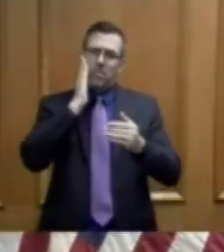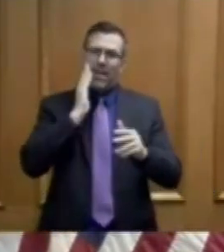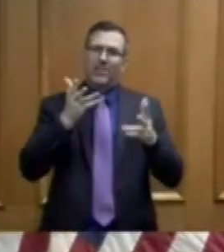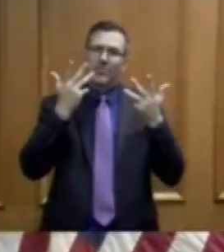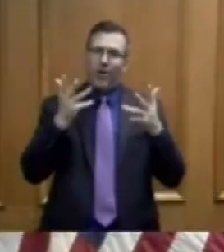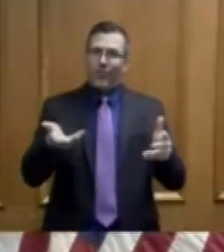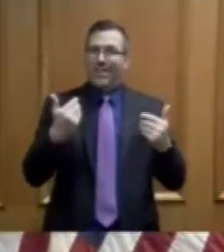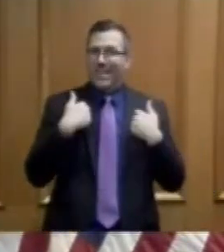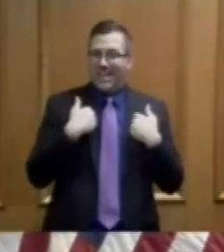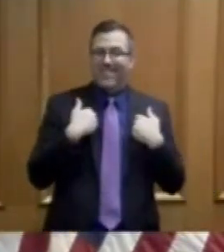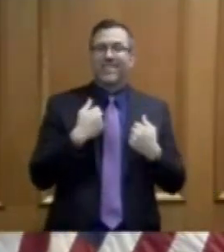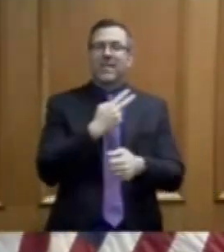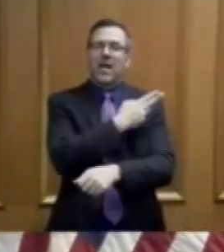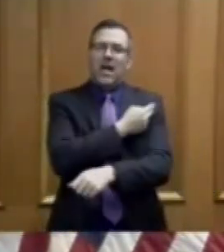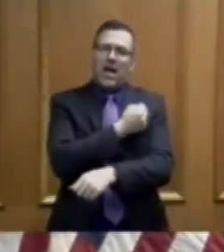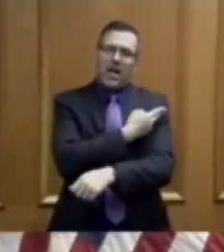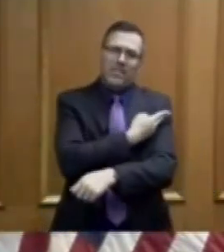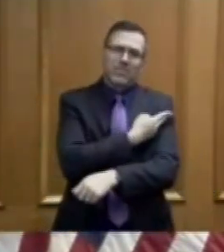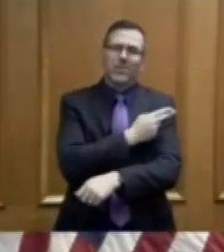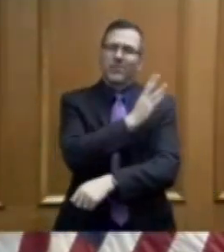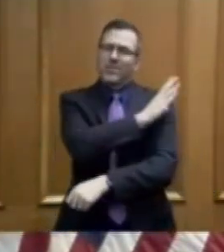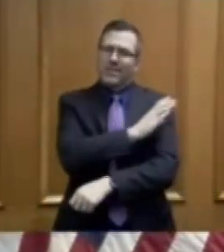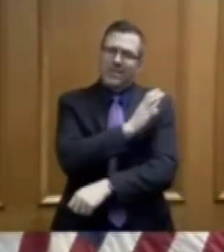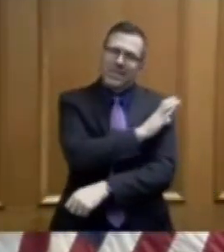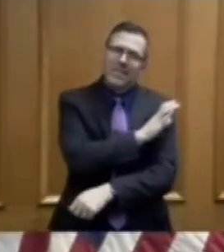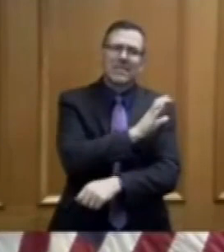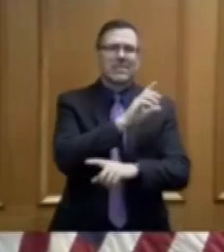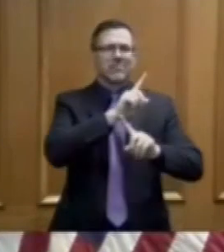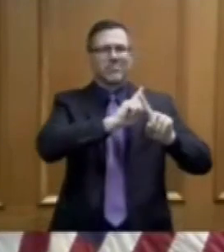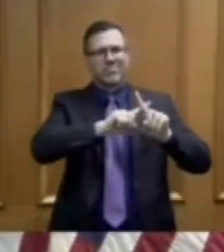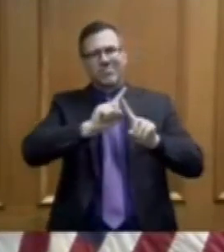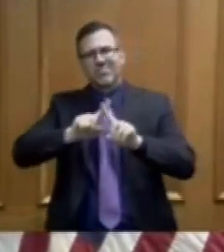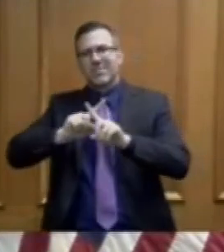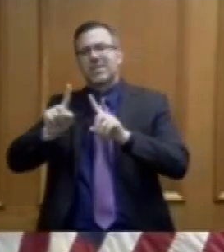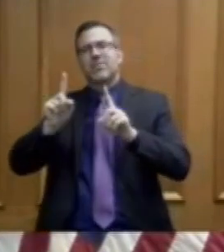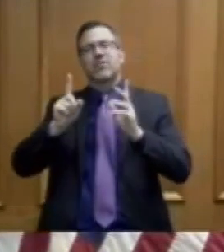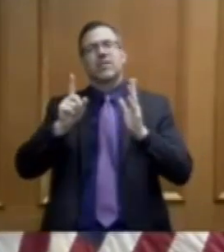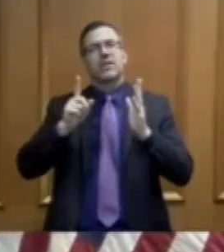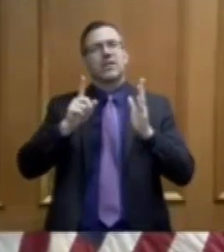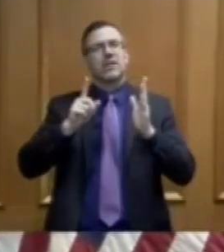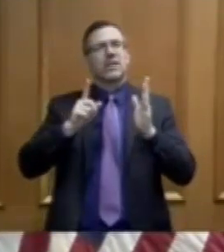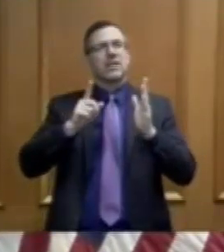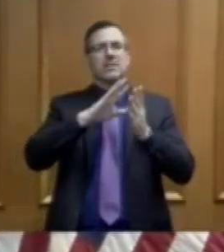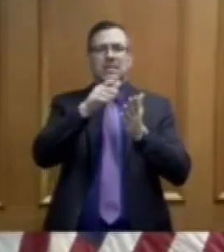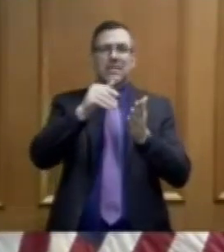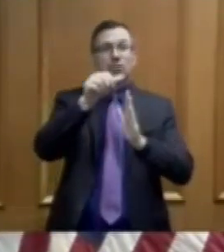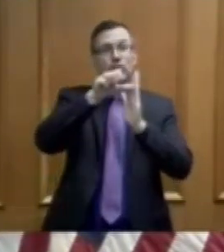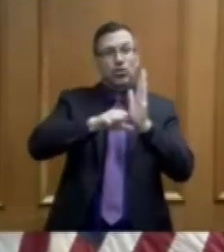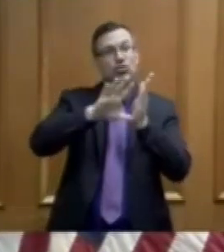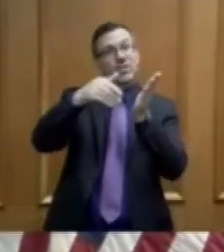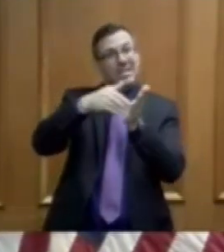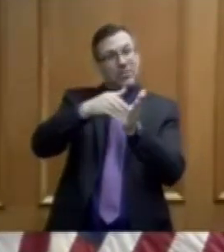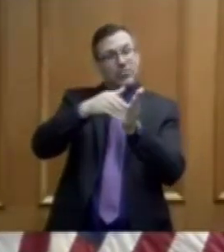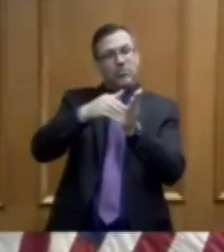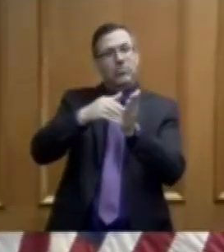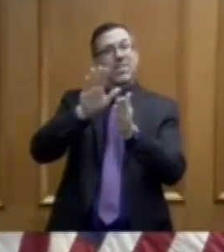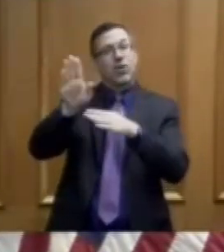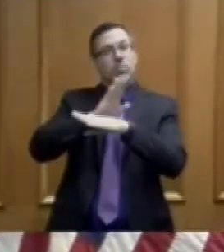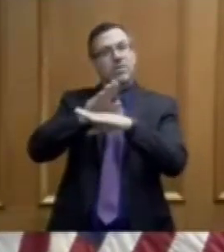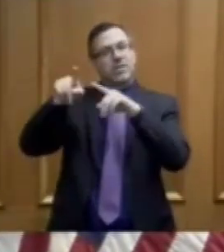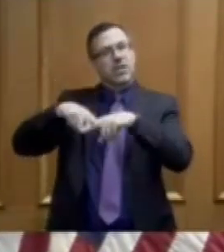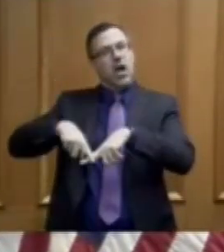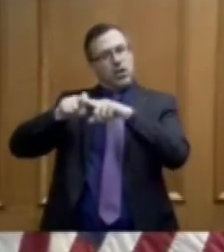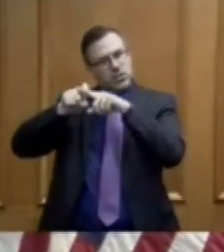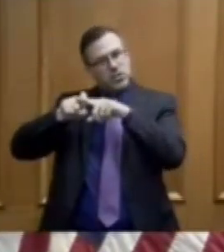hospitals and healthcare facilities have suspended elective surgeries. That frees up beds, so there's a